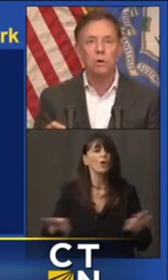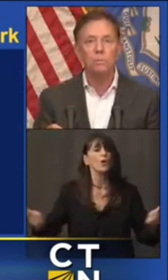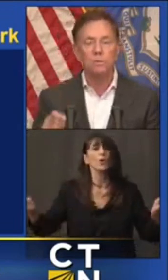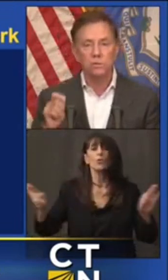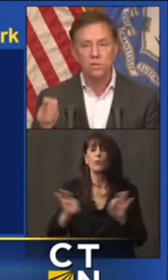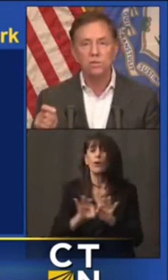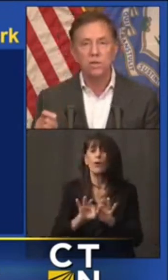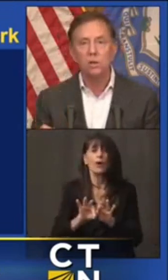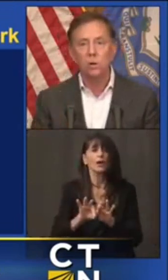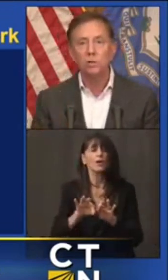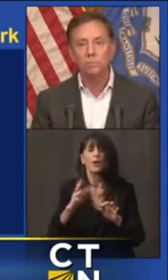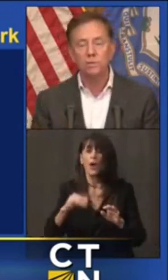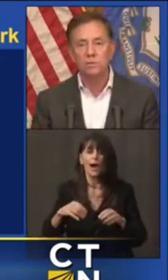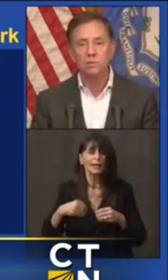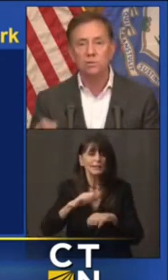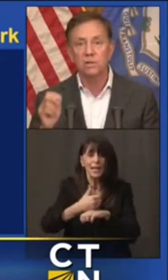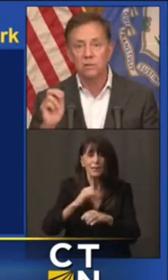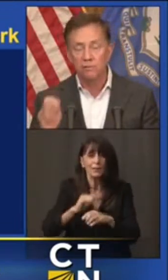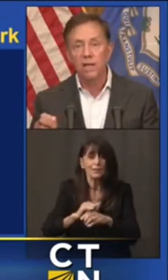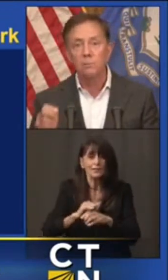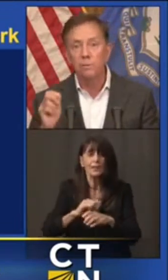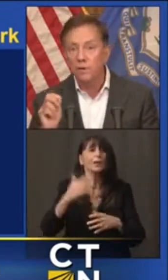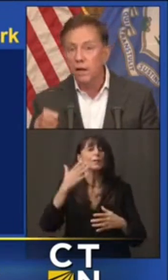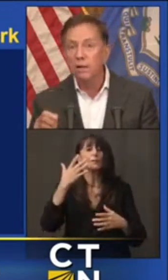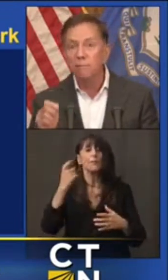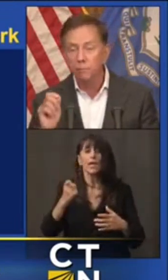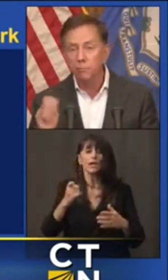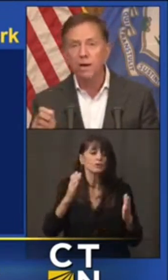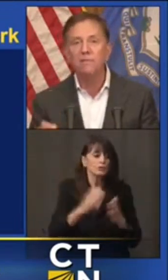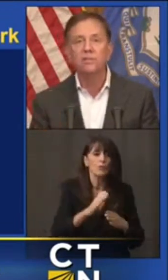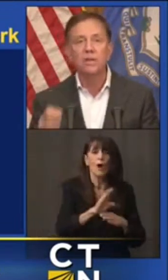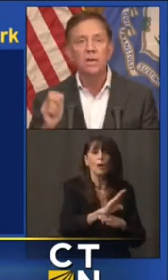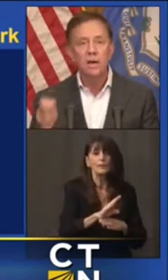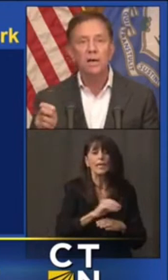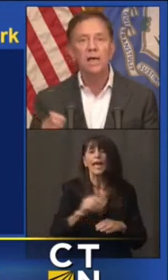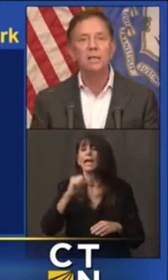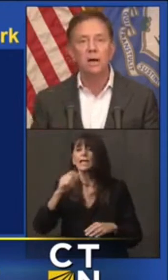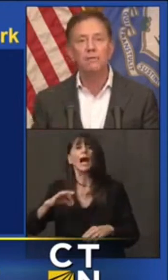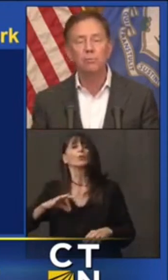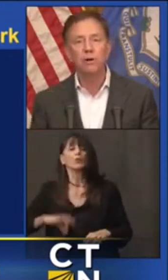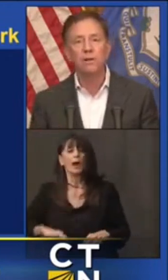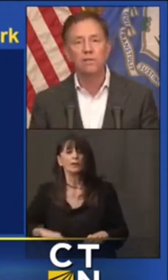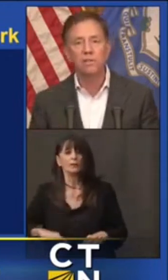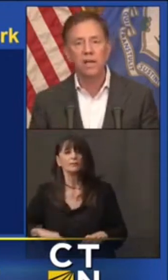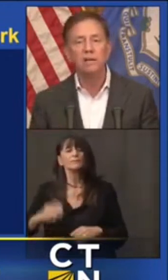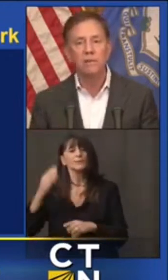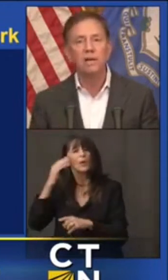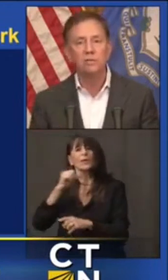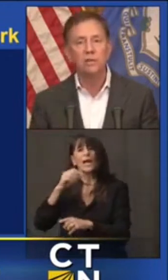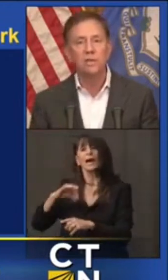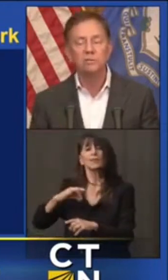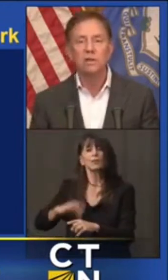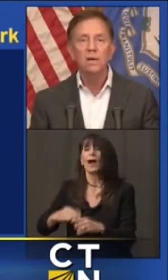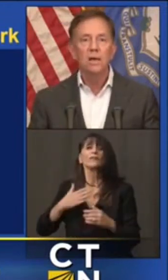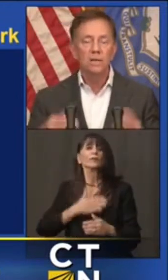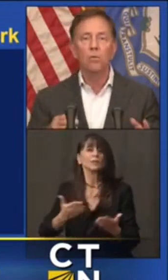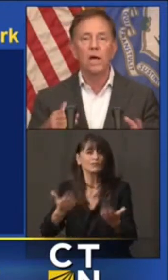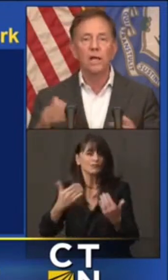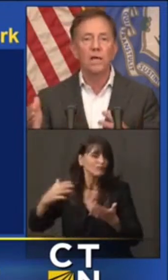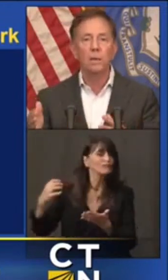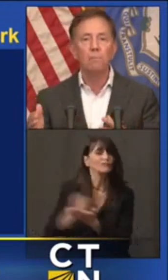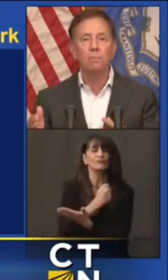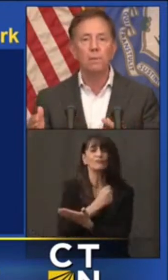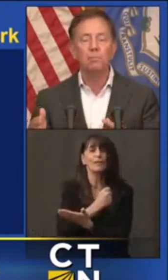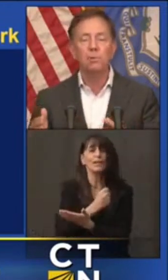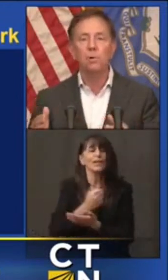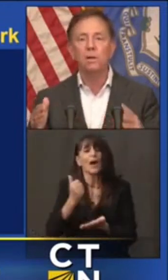small businesses and larger businesses. It's available for not-for-profits. Again, not-for-profits, take advantage of this. It's a way to